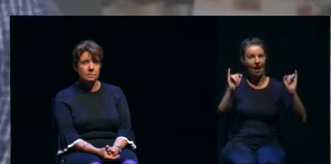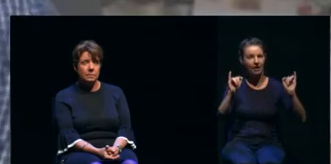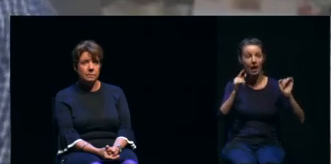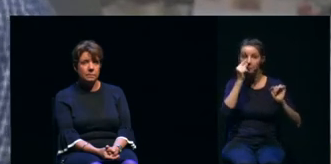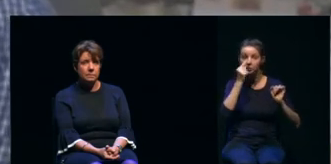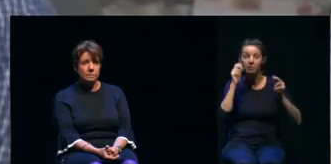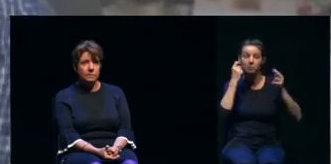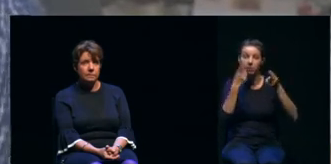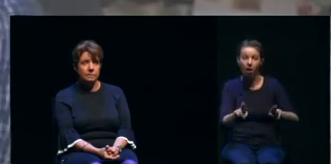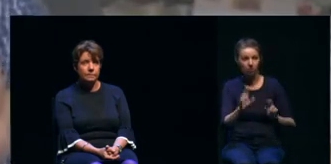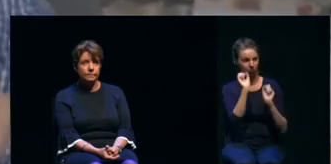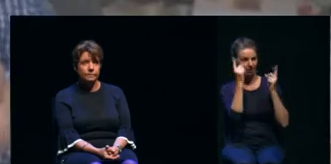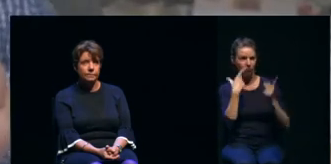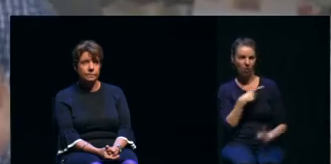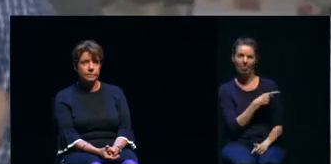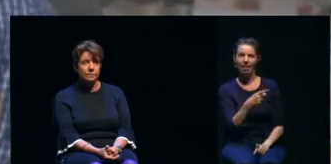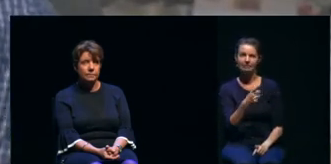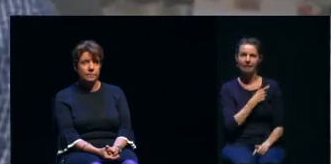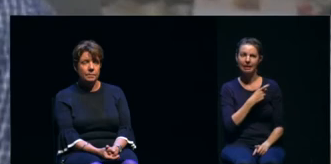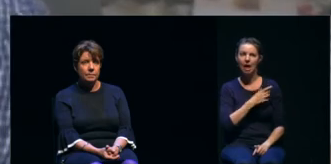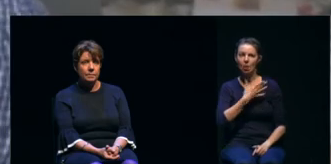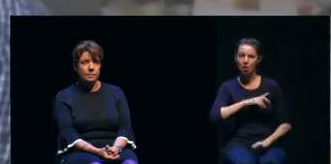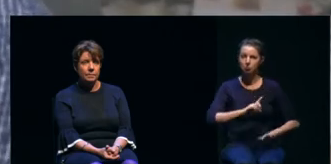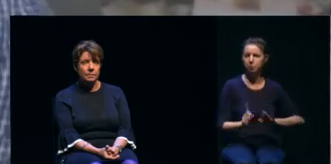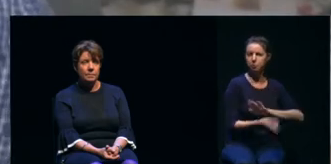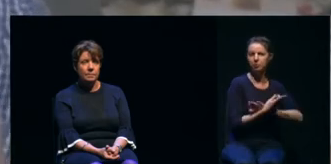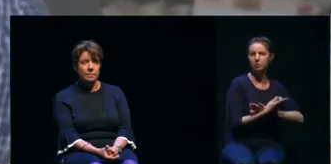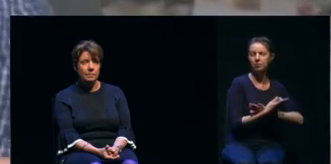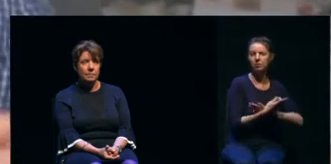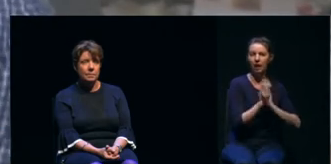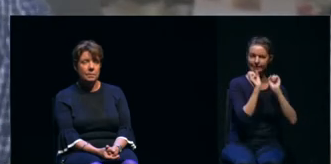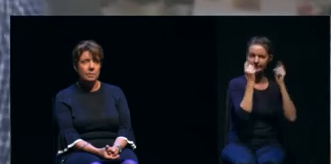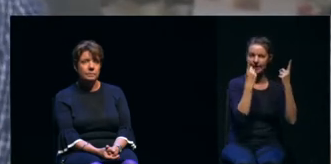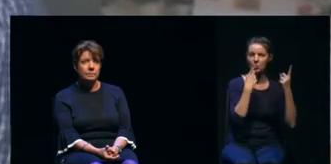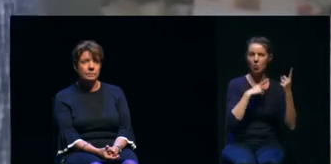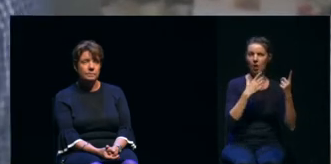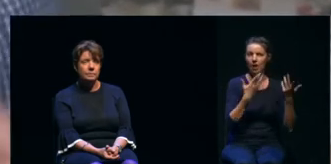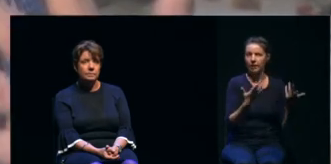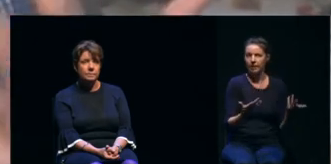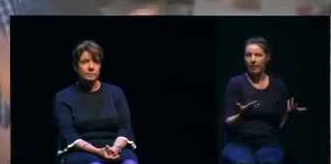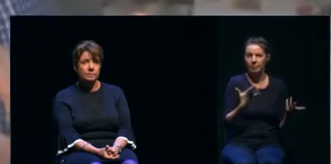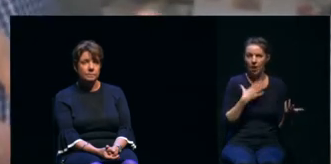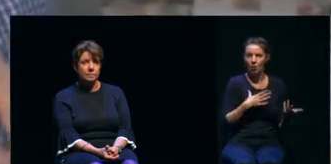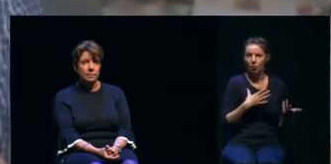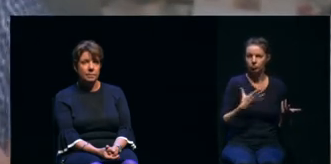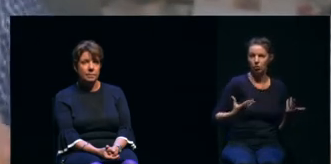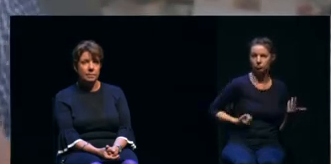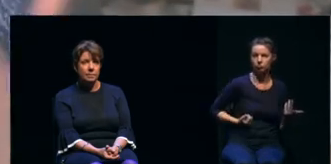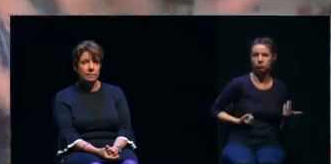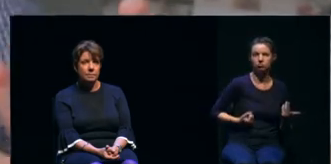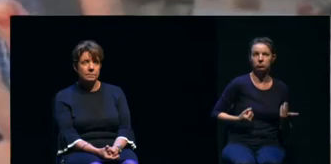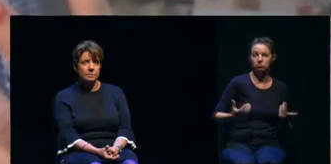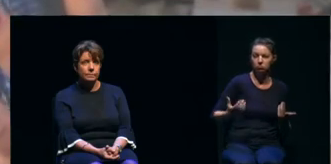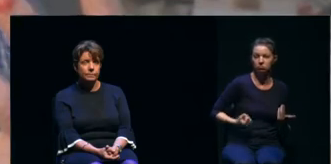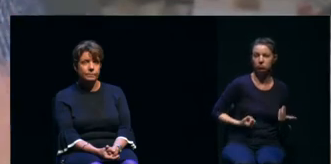I understand why they're scared. I understand why they wanted to run away. You know, I understand why they want to earn money, because people feel money makes you safe.